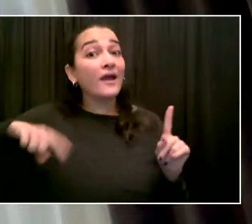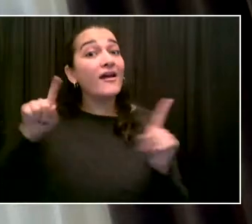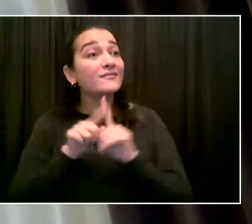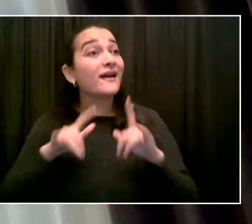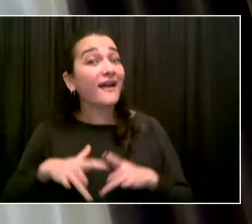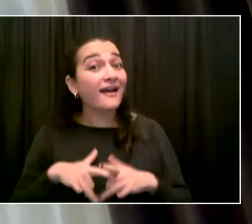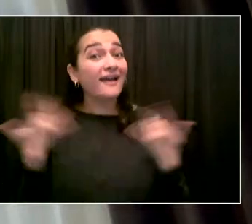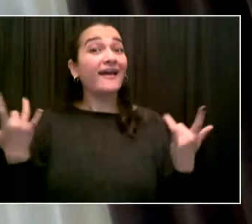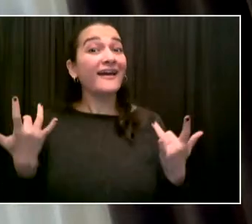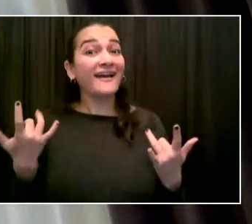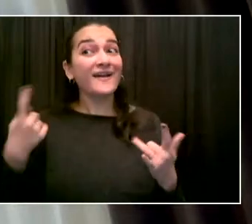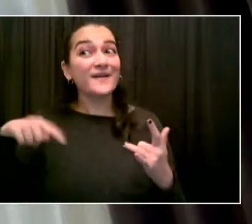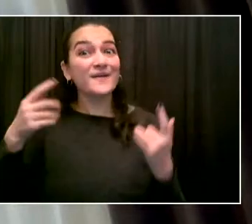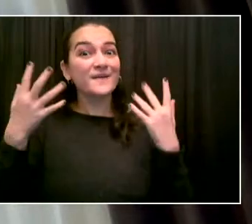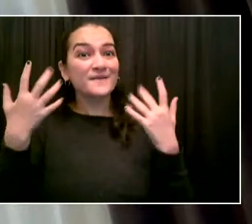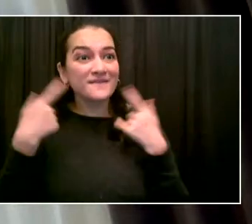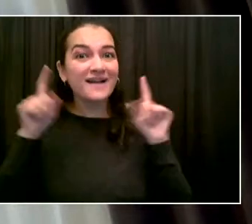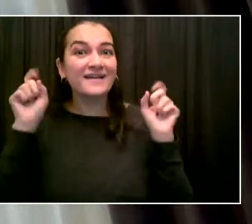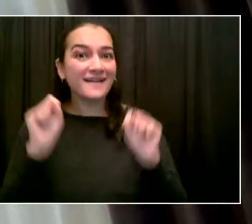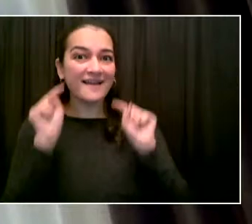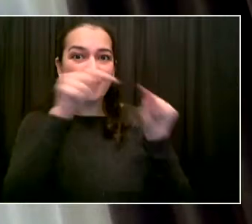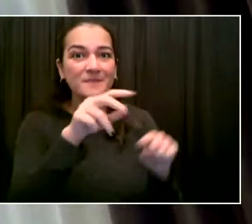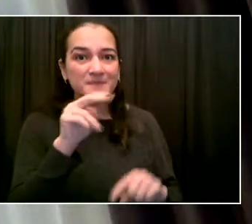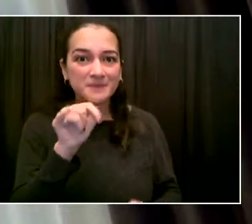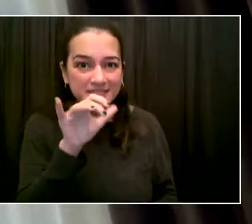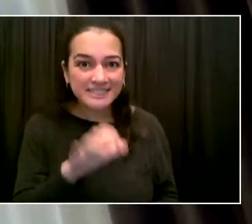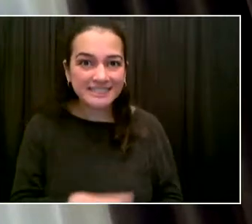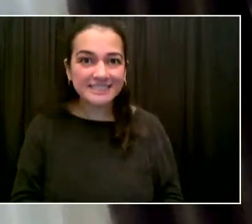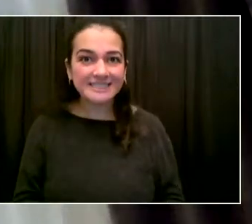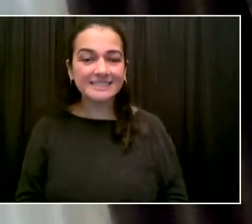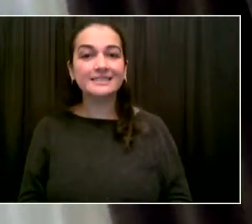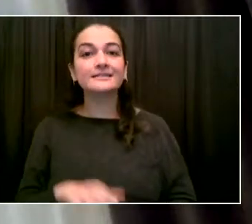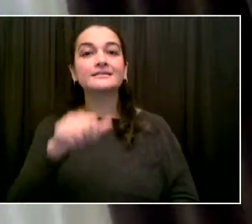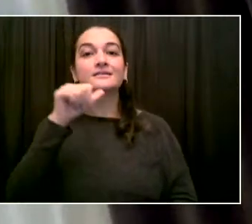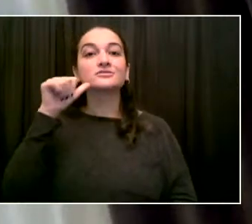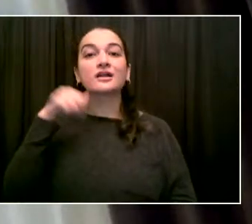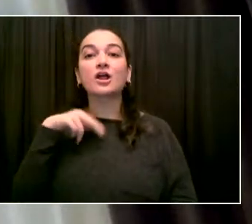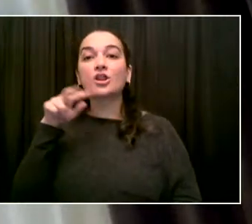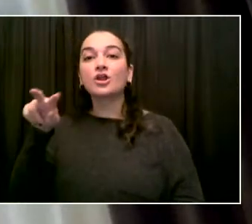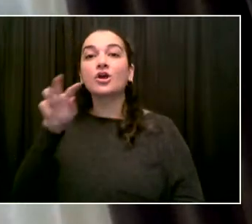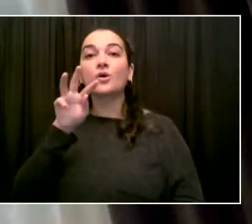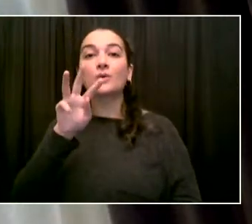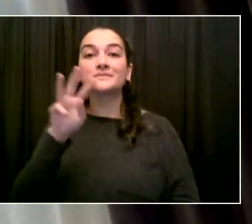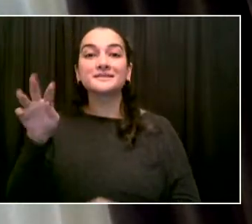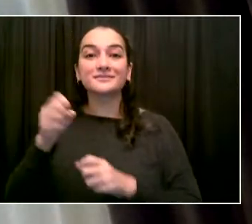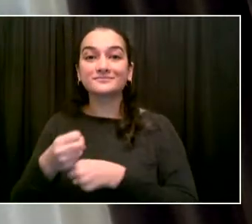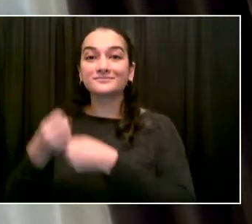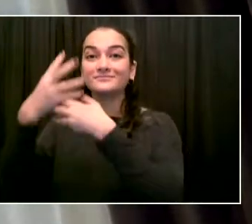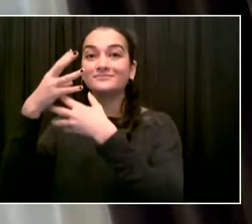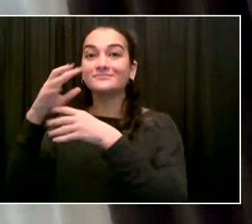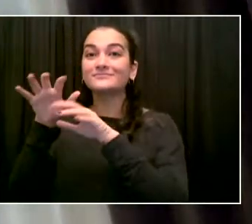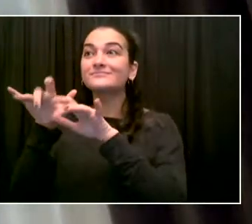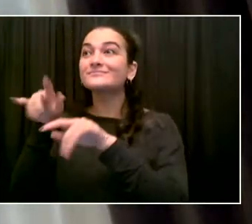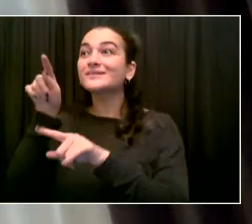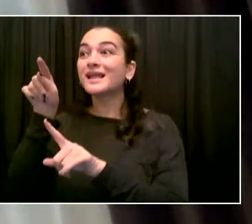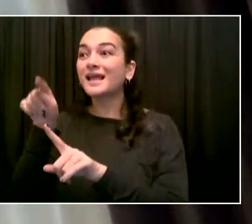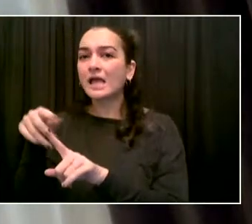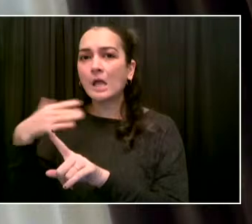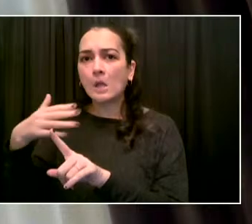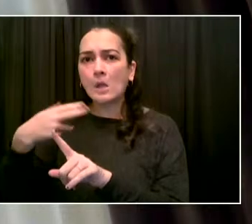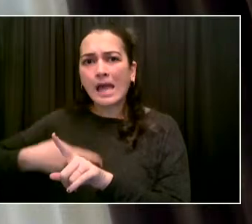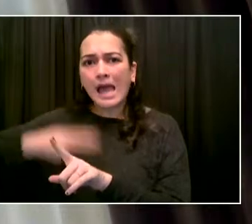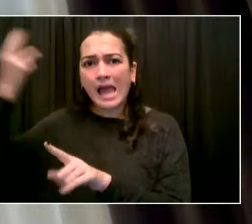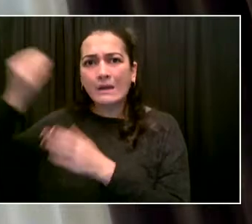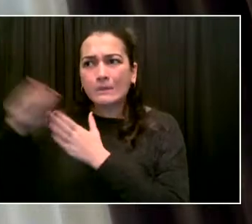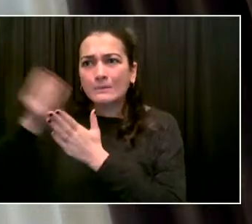to New York up 70% versus 2 years ago the same day. So people are clamoring to get back.